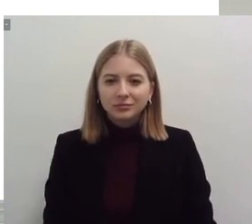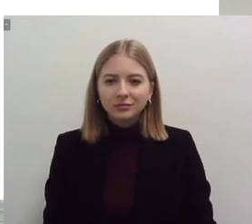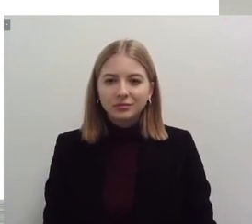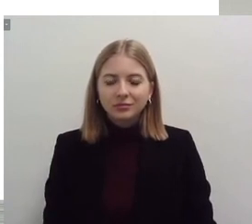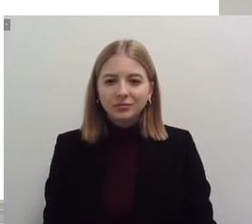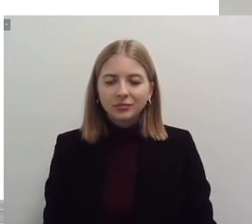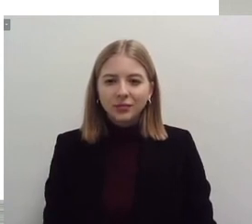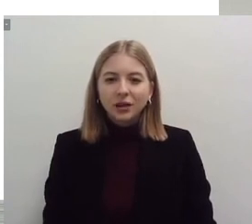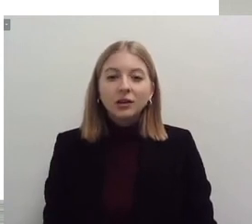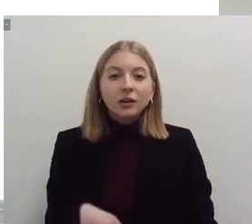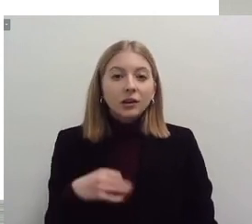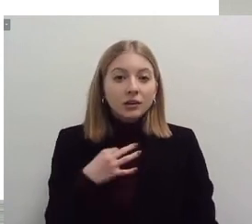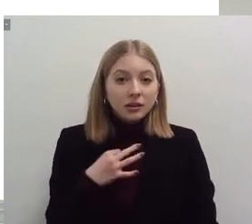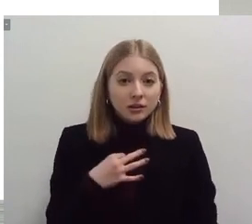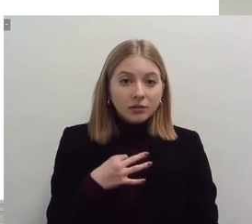involved.